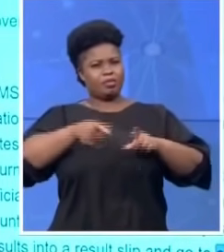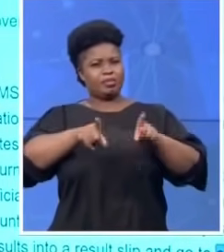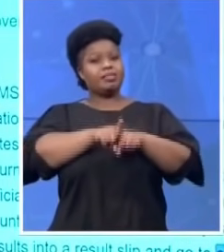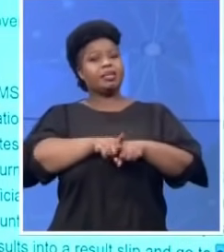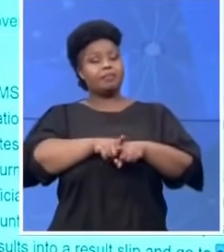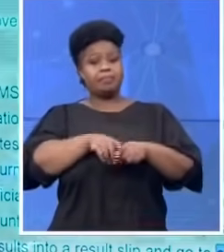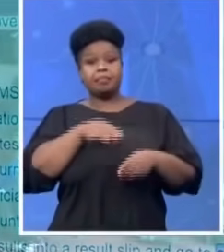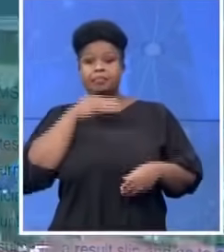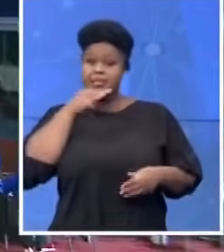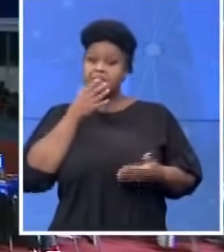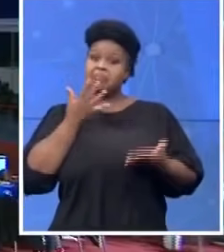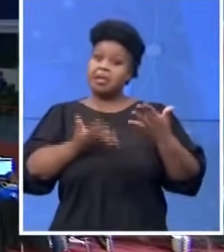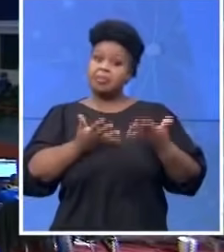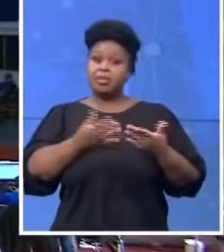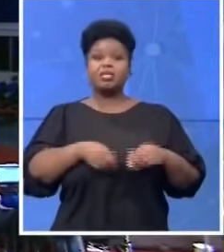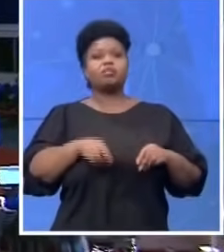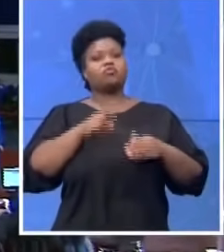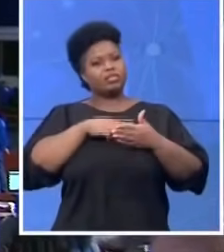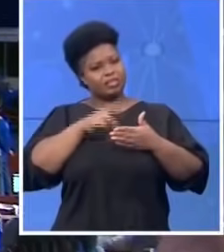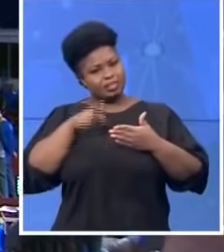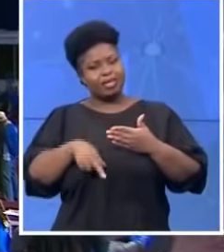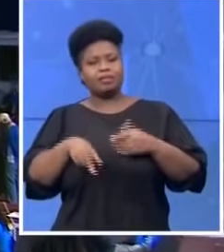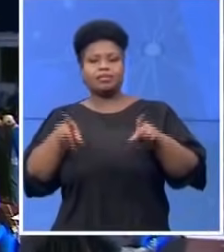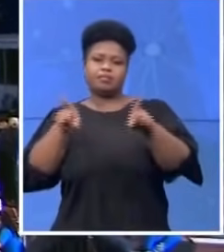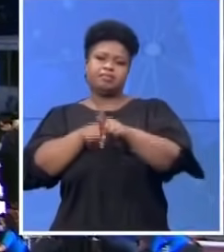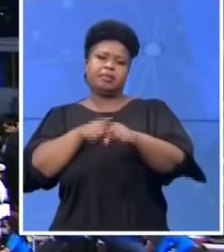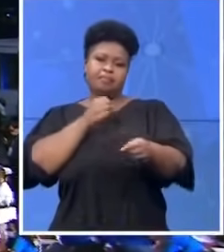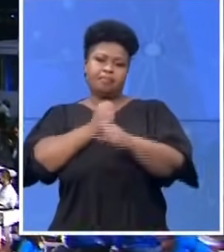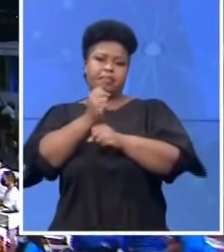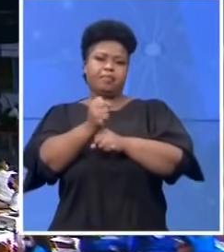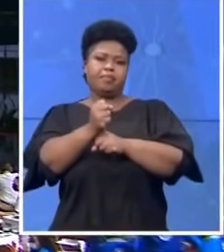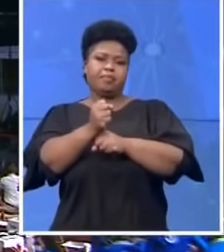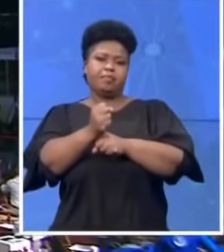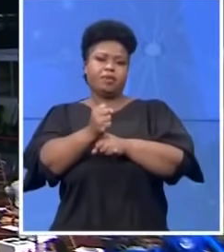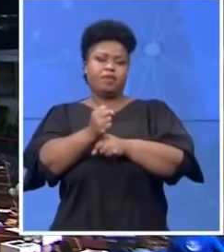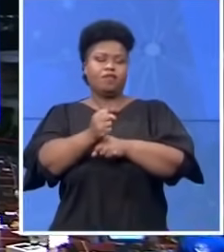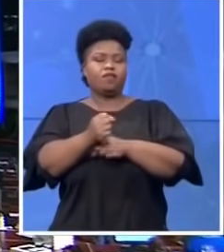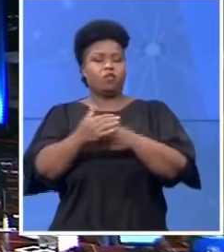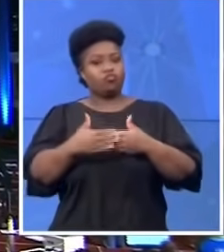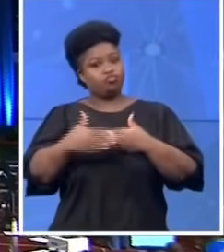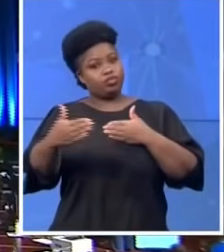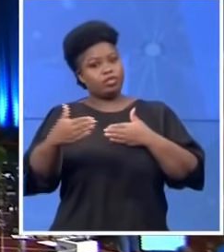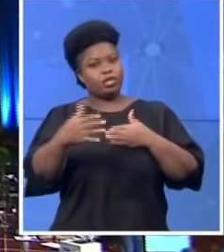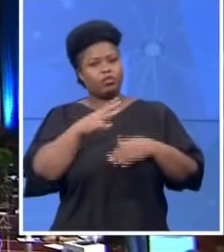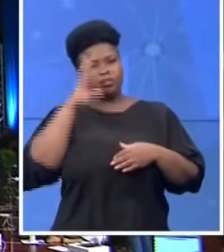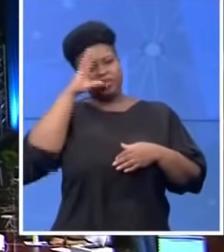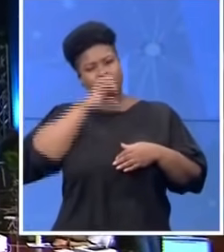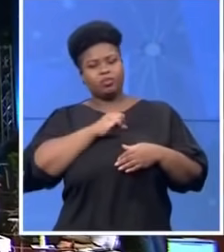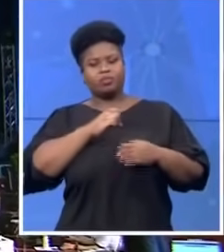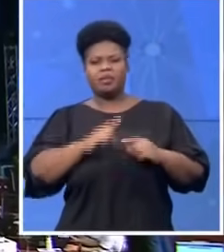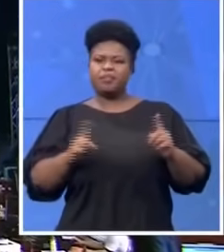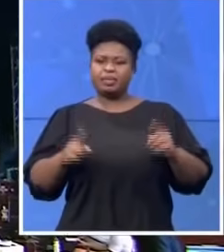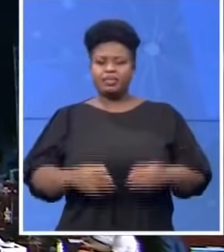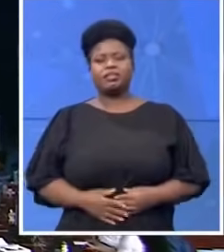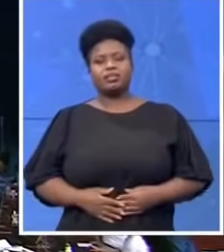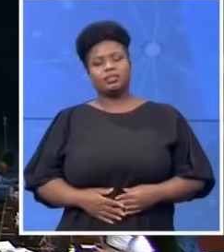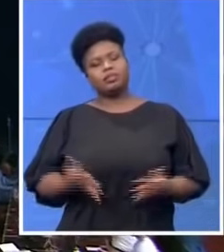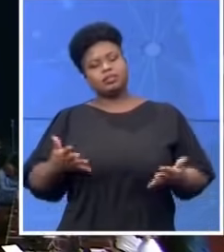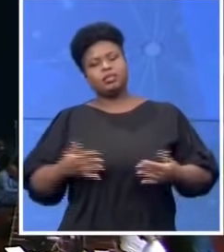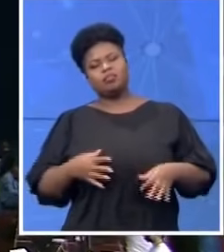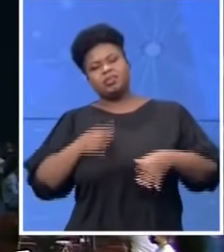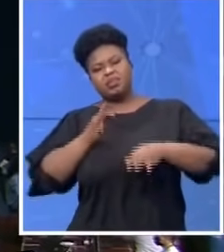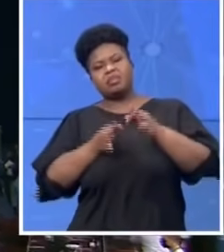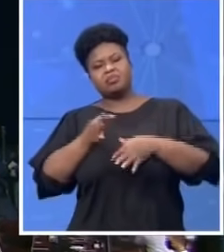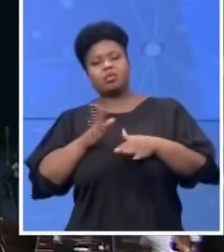same for the rest of the, and then we project into. But as we get more and more results, the model